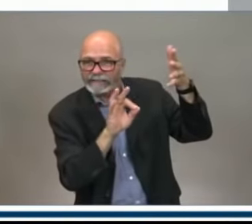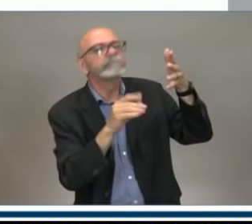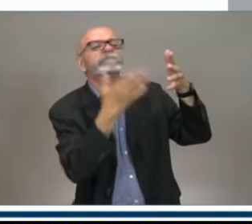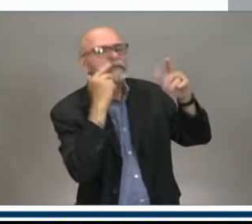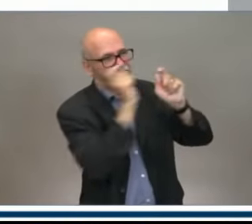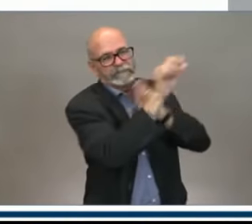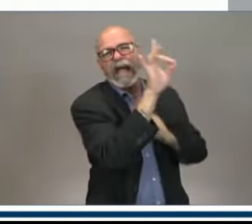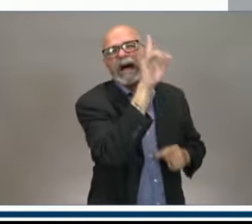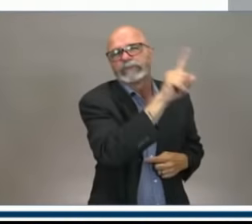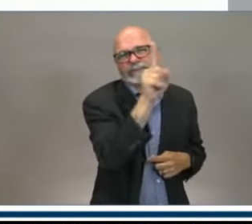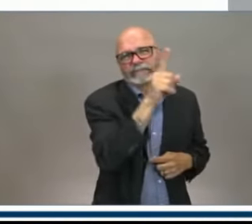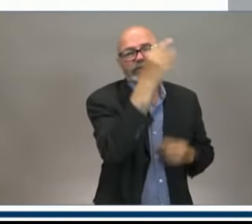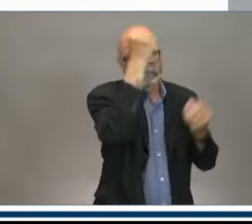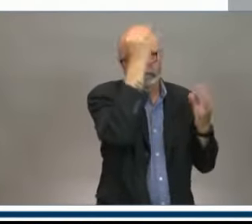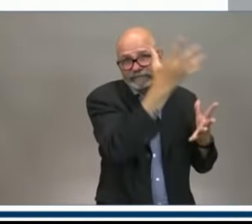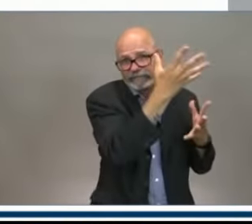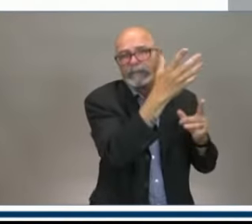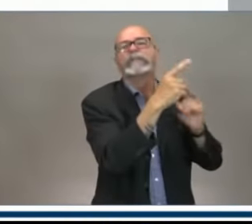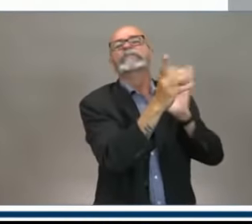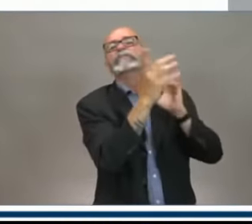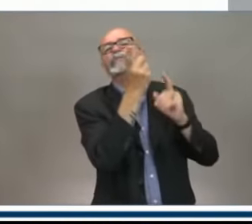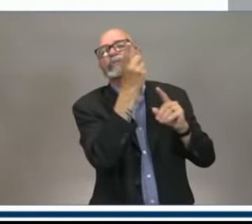need to then actually call 811 and